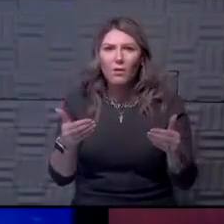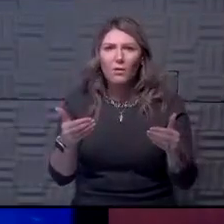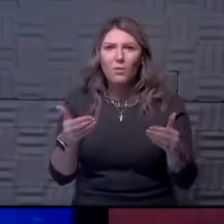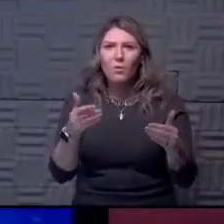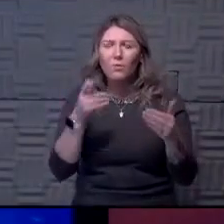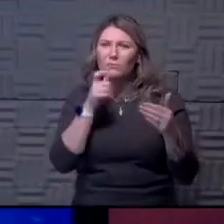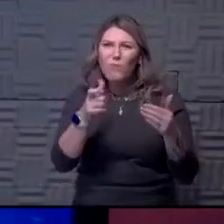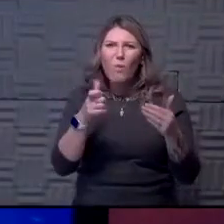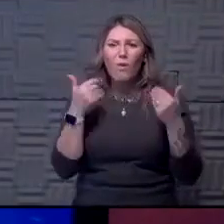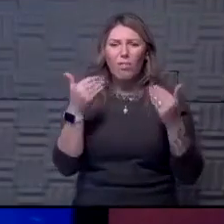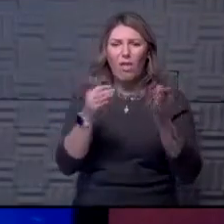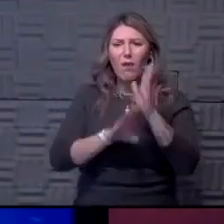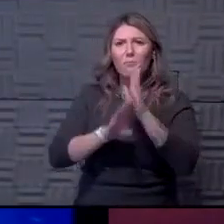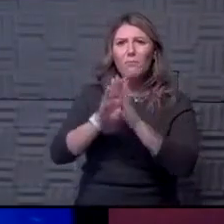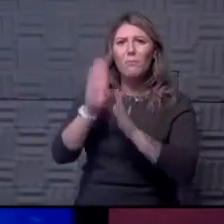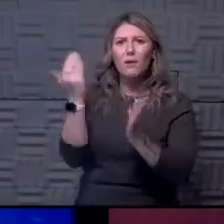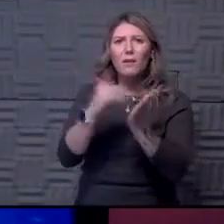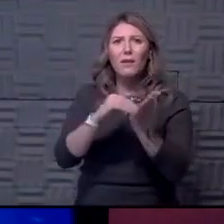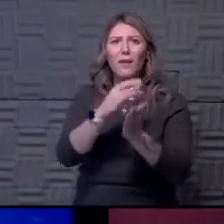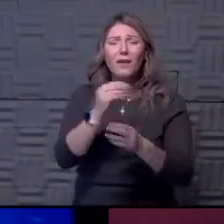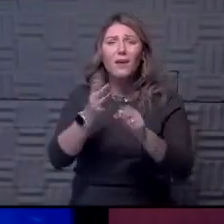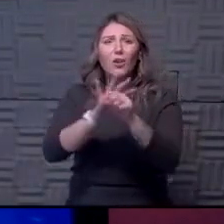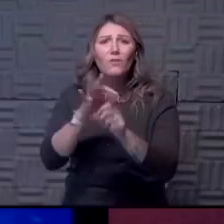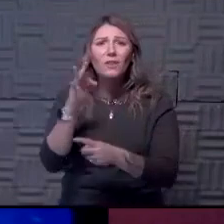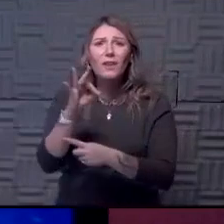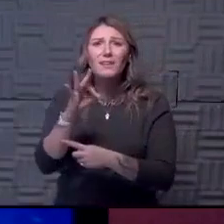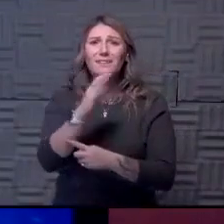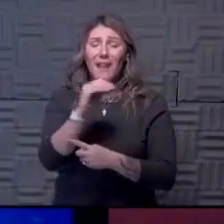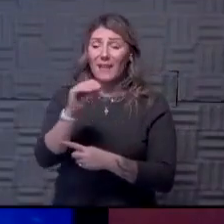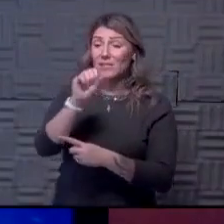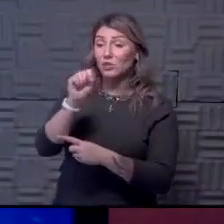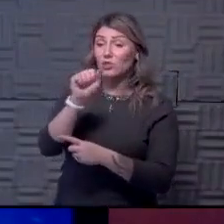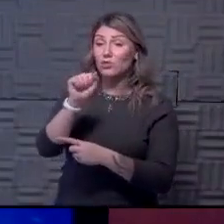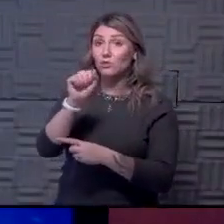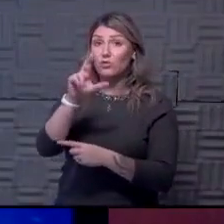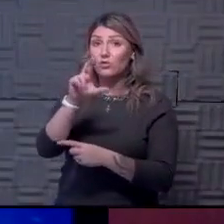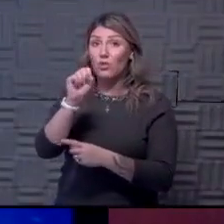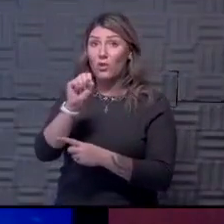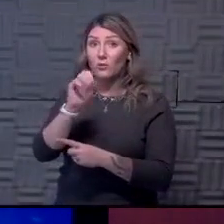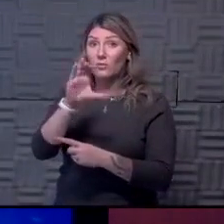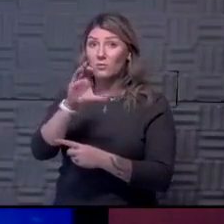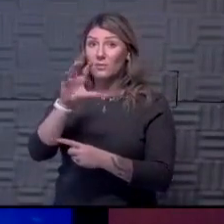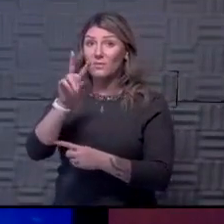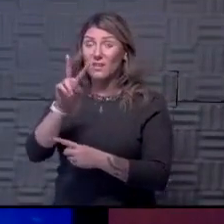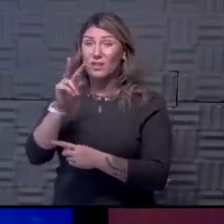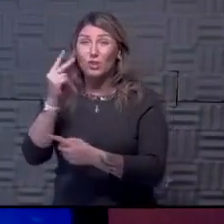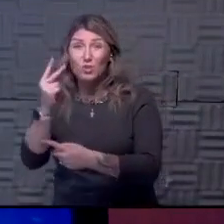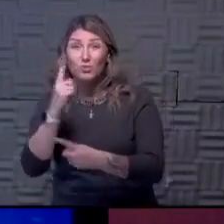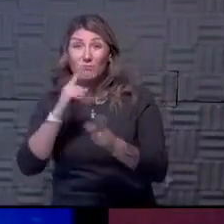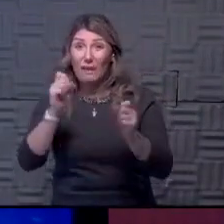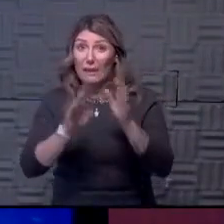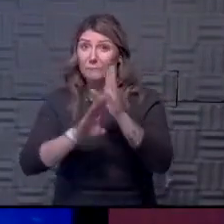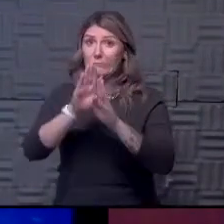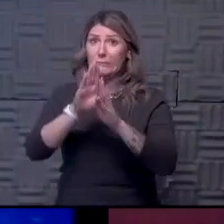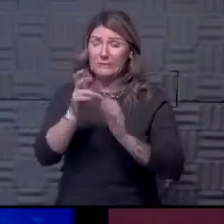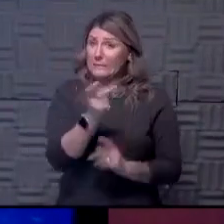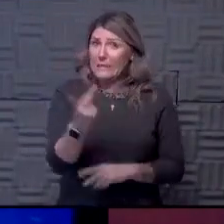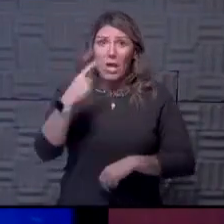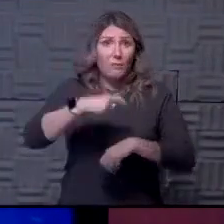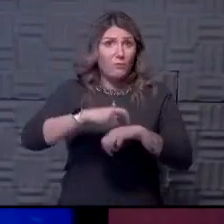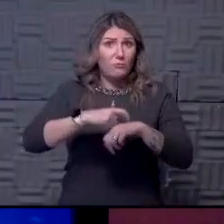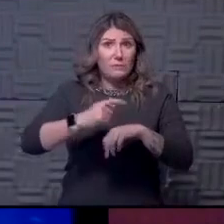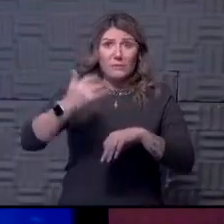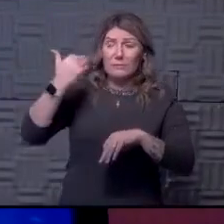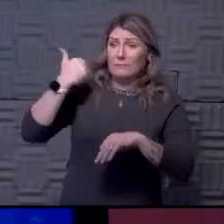up again. And the COVID-19 and SARS-CoV-2 are completely capable of winding up, just as they have several times